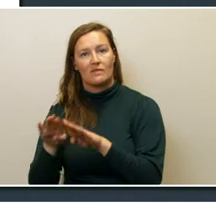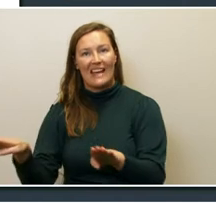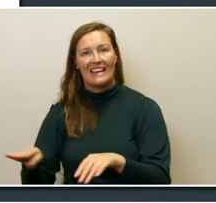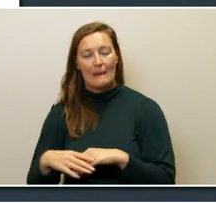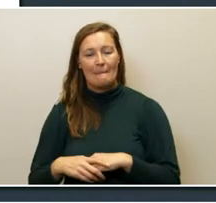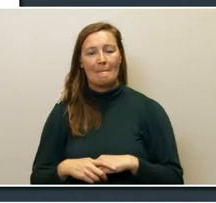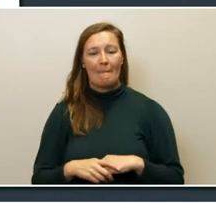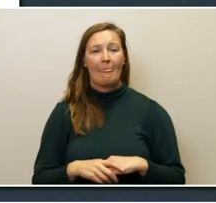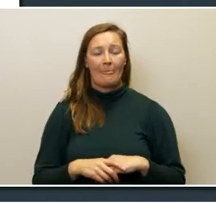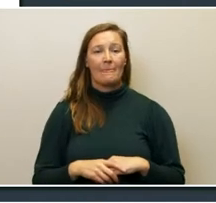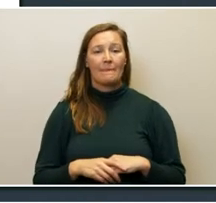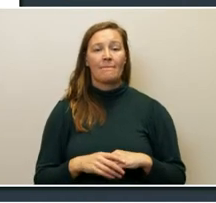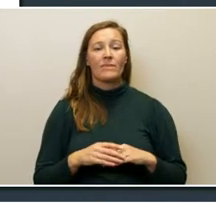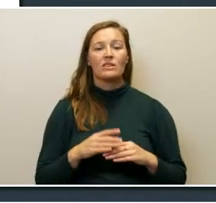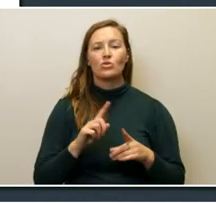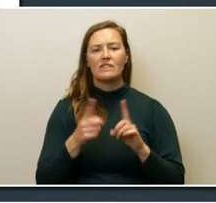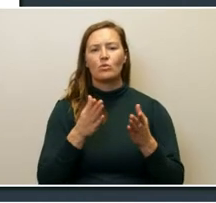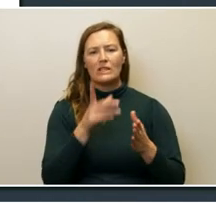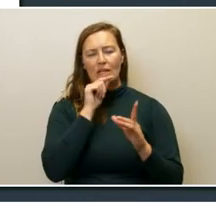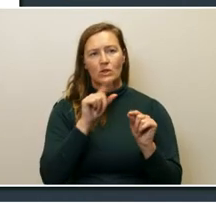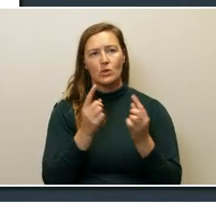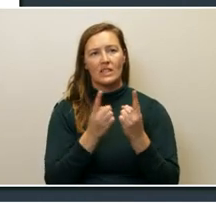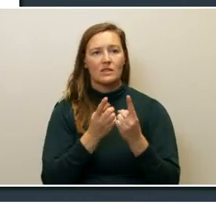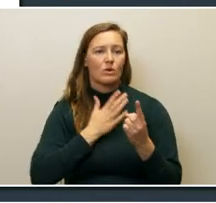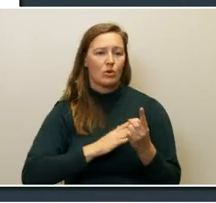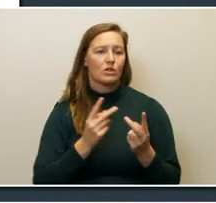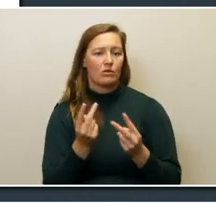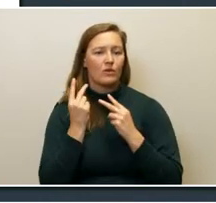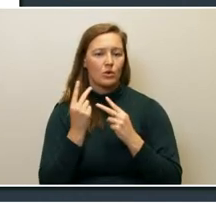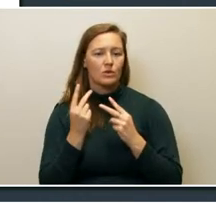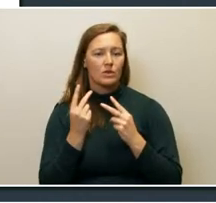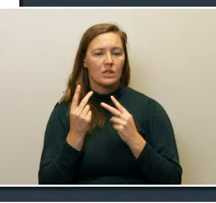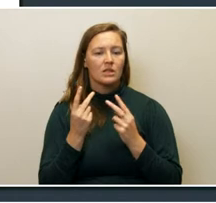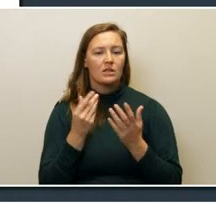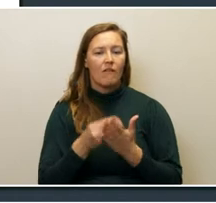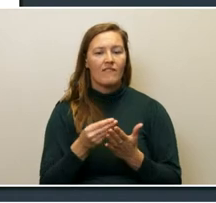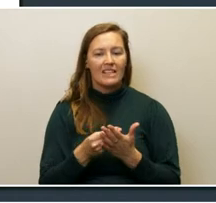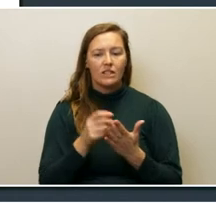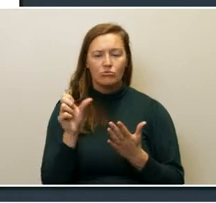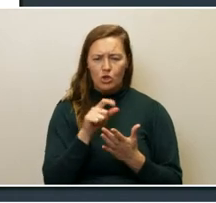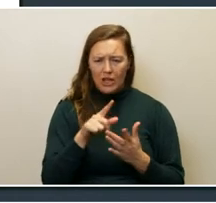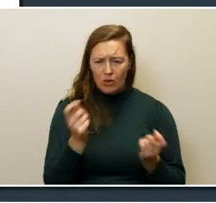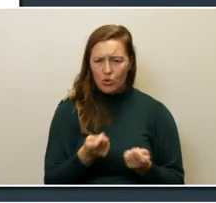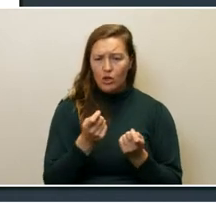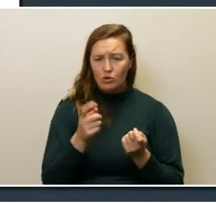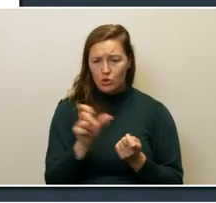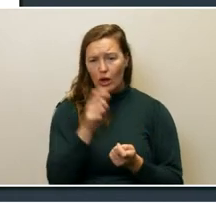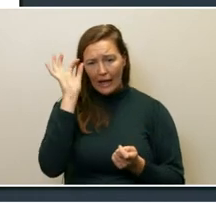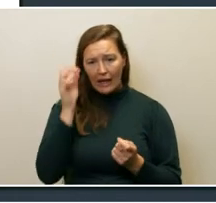we'd really like some support from you guys to fund a review that says, well, is this the right model? Should this be run by